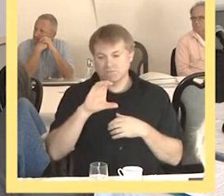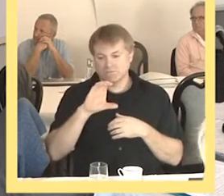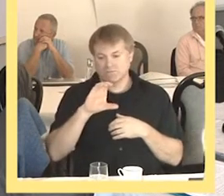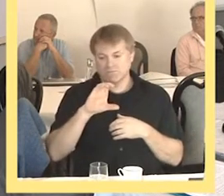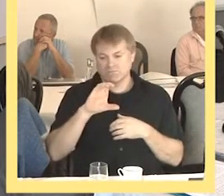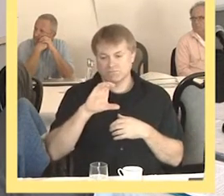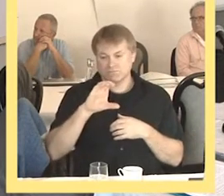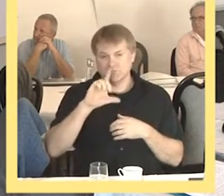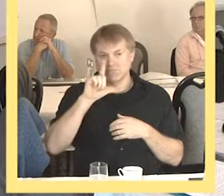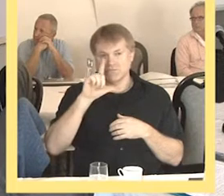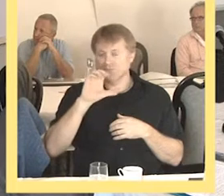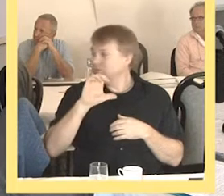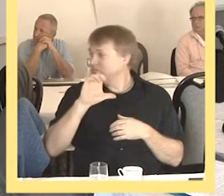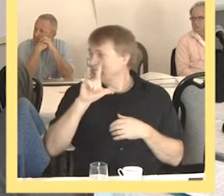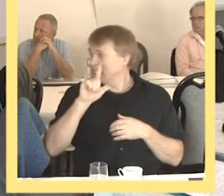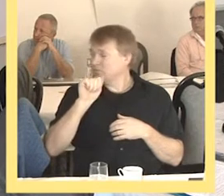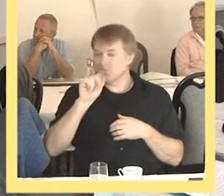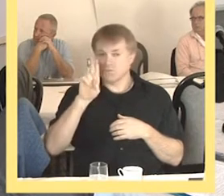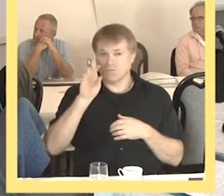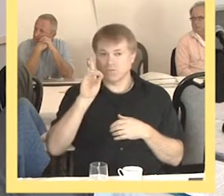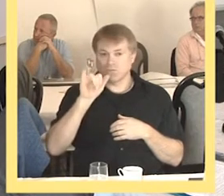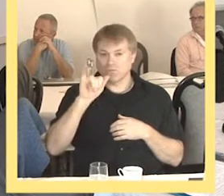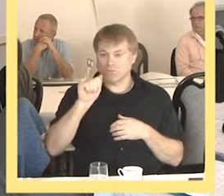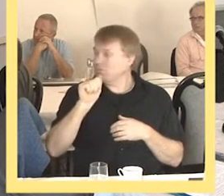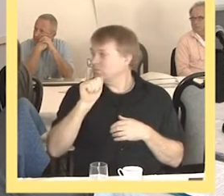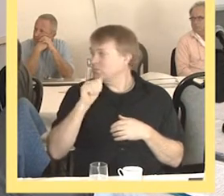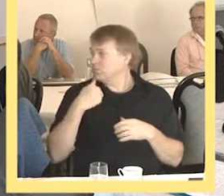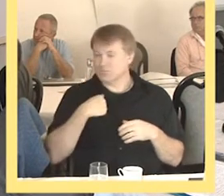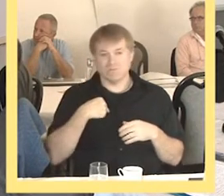I would like to continue with the point we discussed